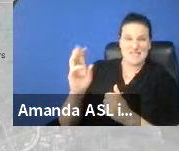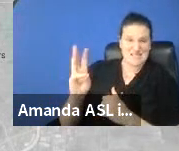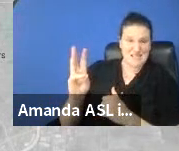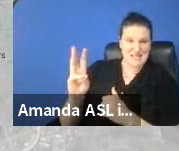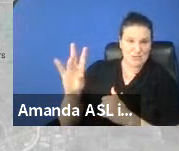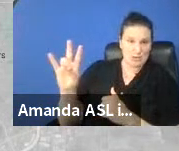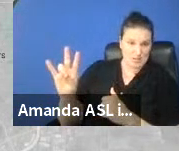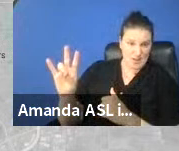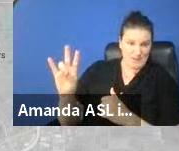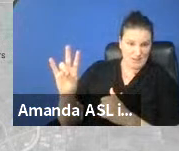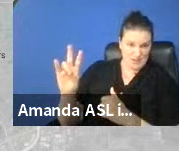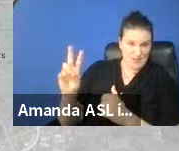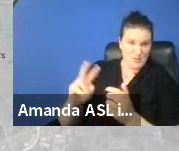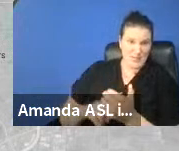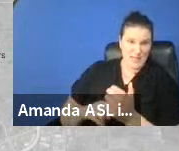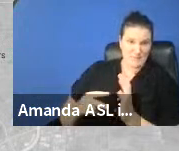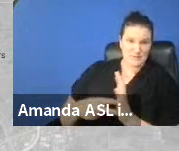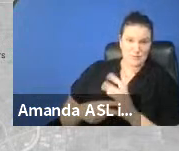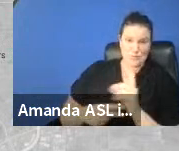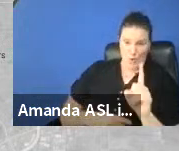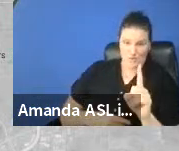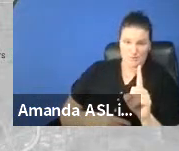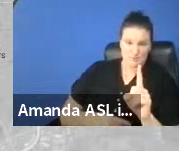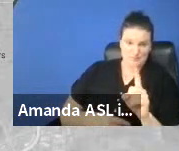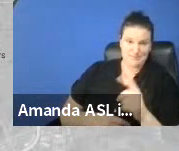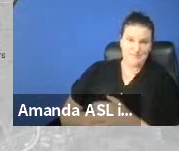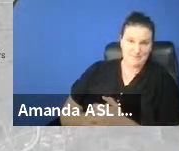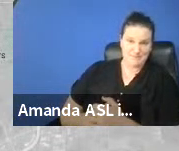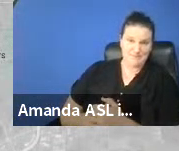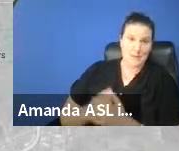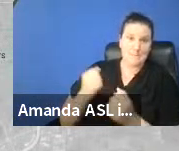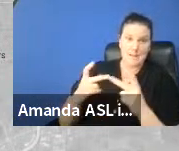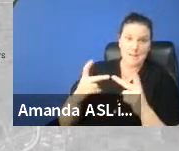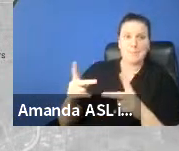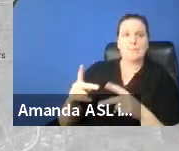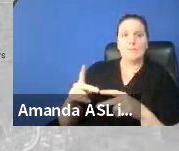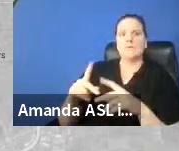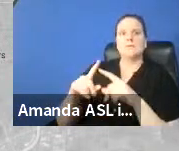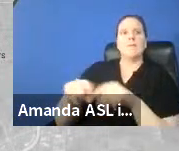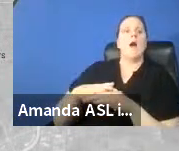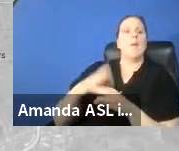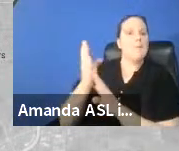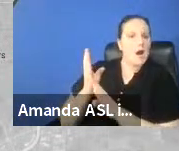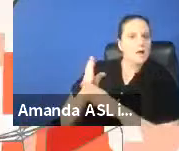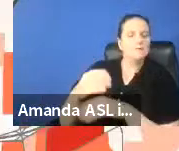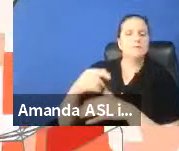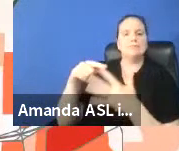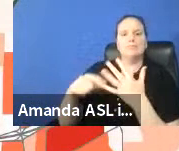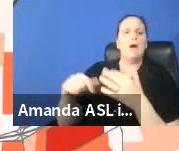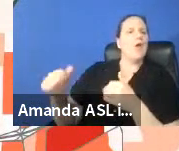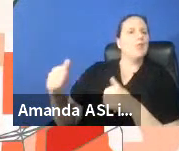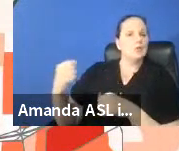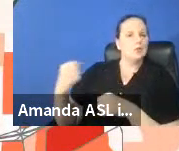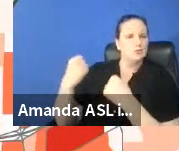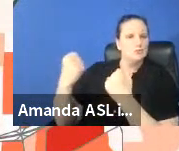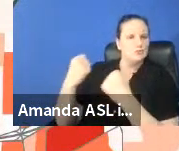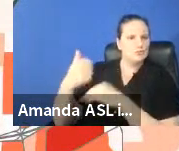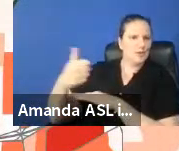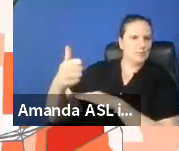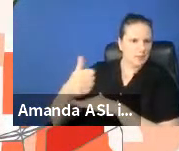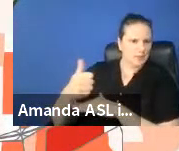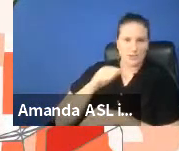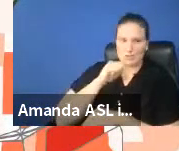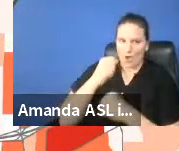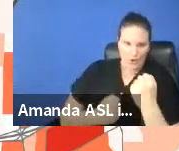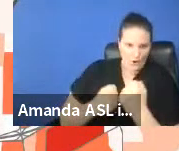7 is what that means. And so a lot of folks relying on other means to get around. The last piece I